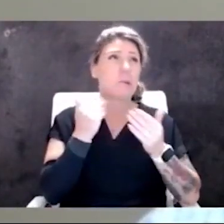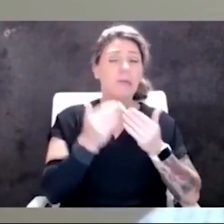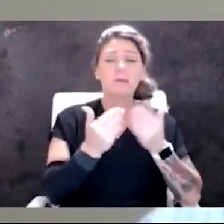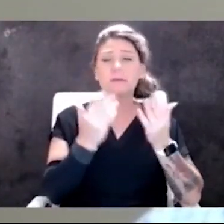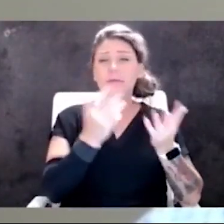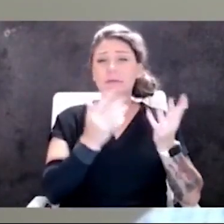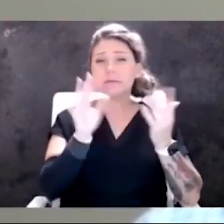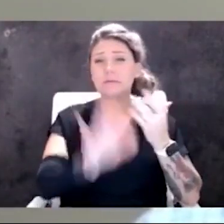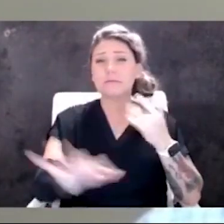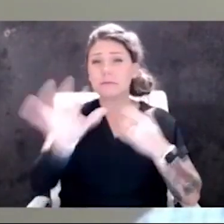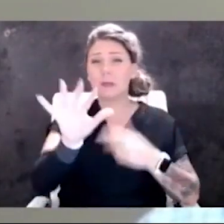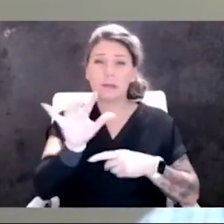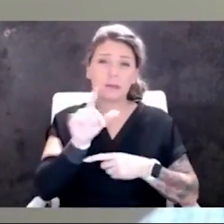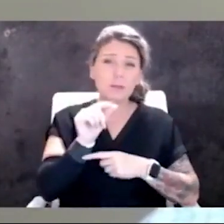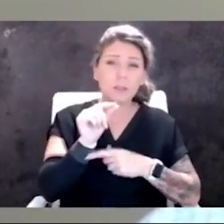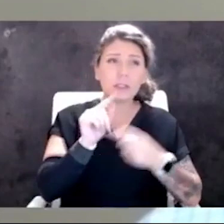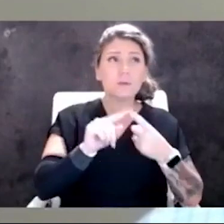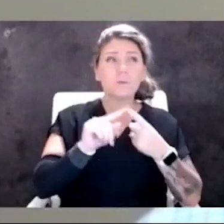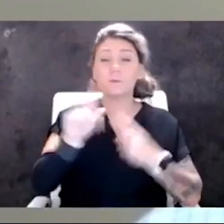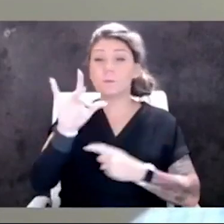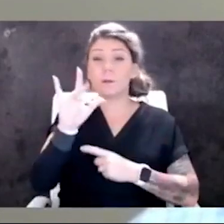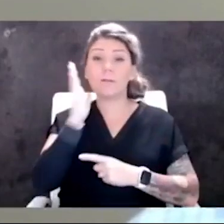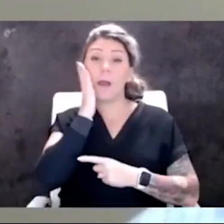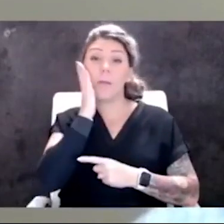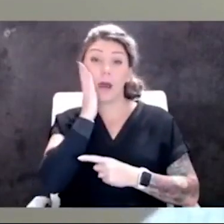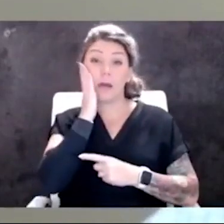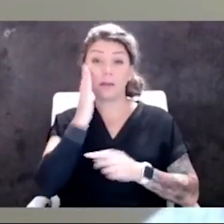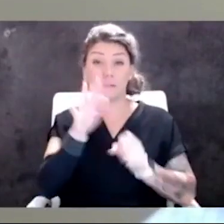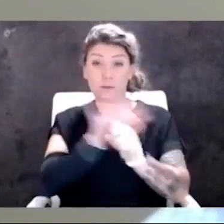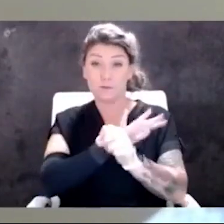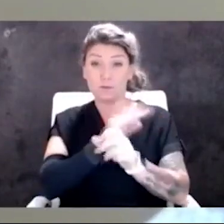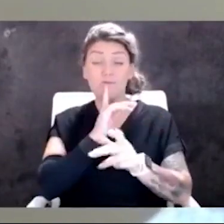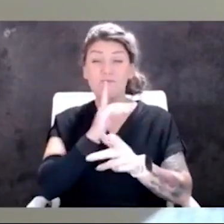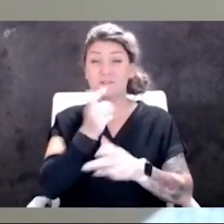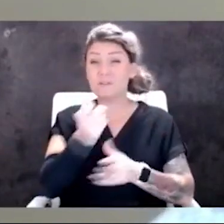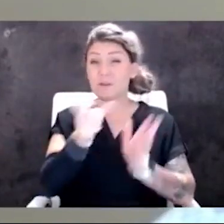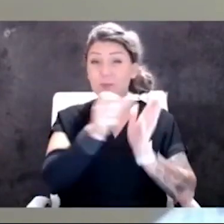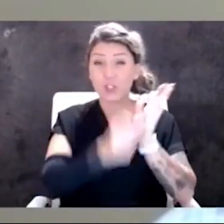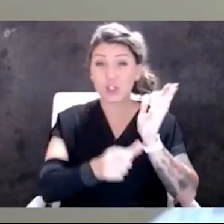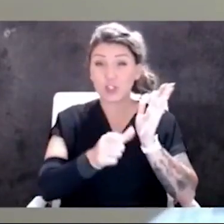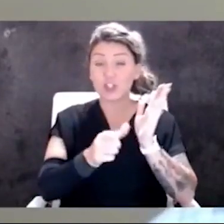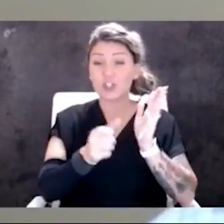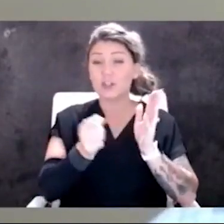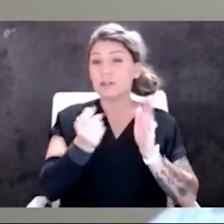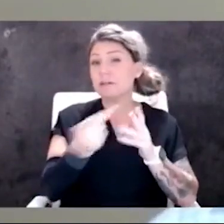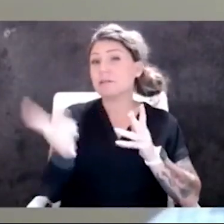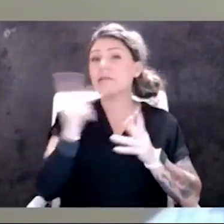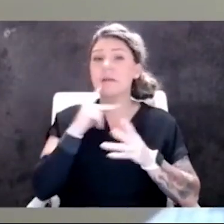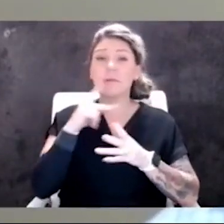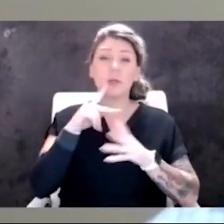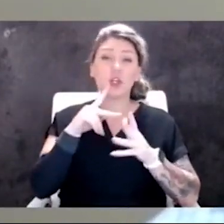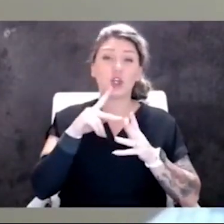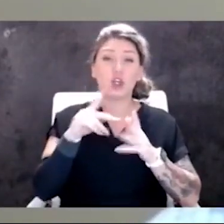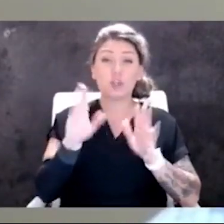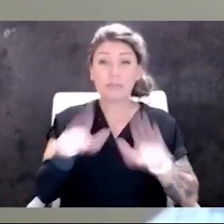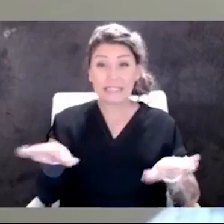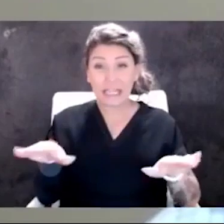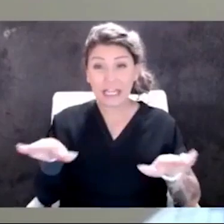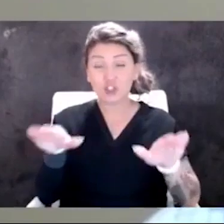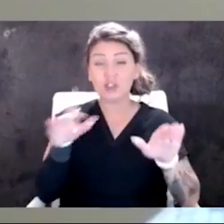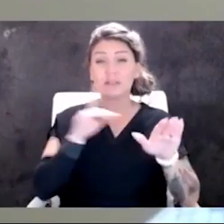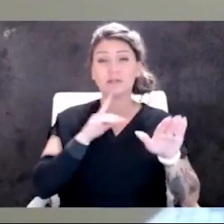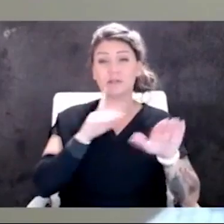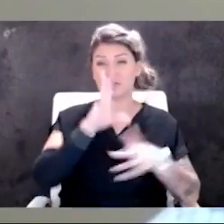around 20 to 25 beds. Some of those are surgical, some of those are obstetric, some of those are pediatric. And so what